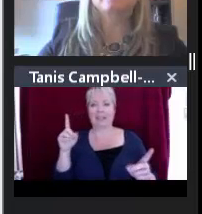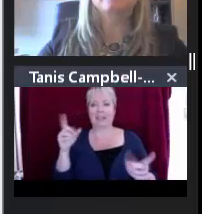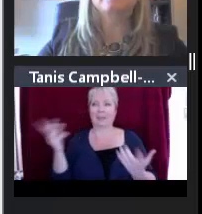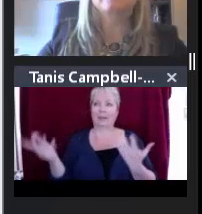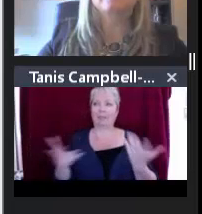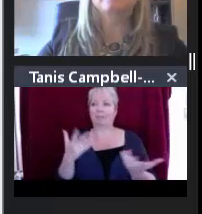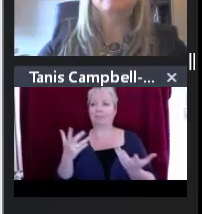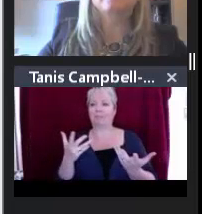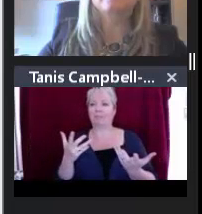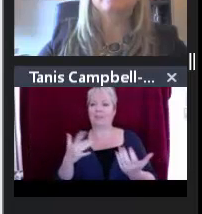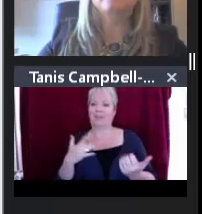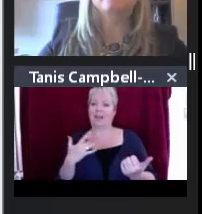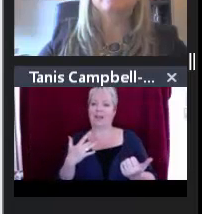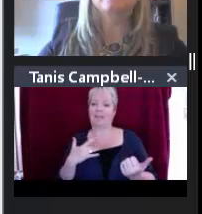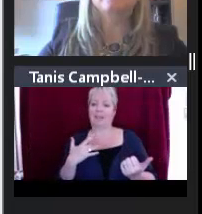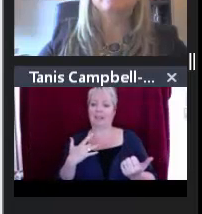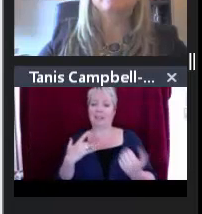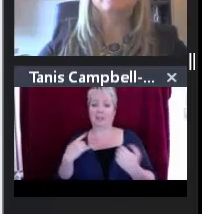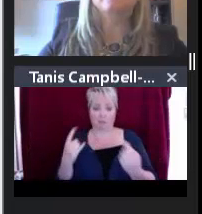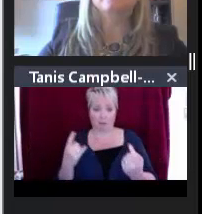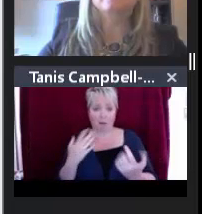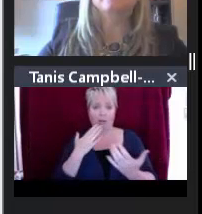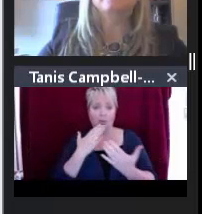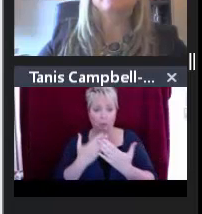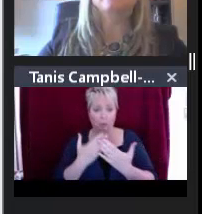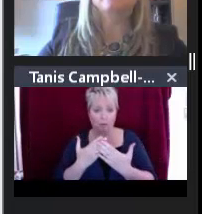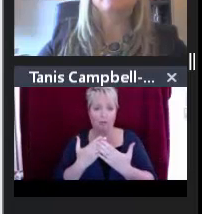I think I have done good work so far, but